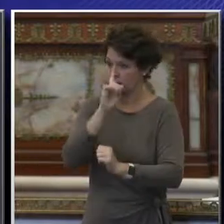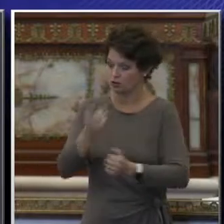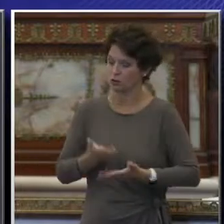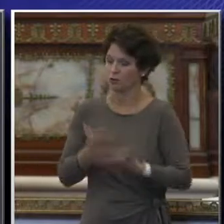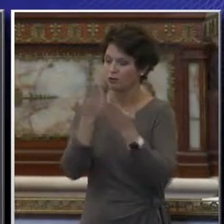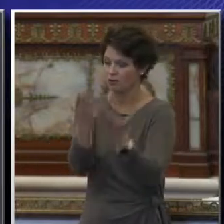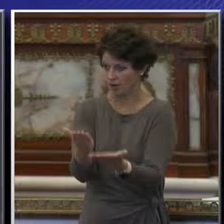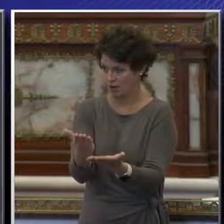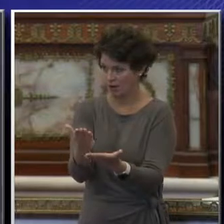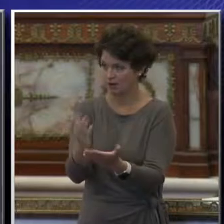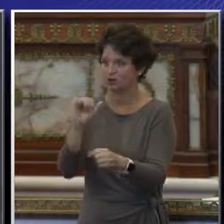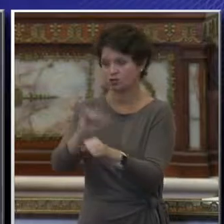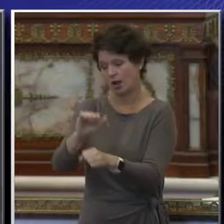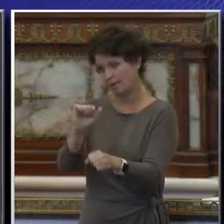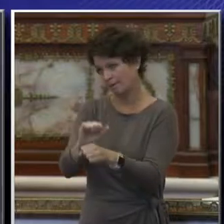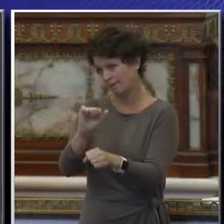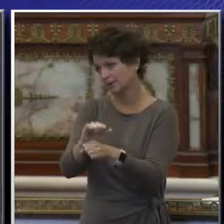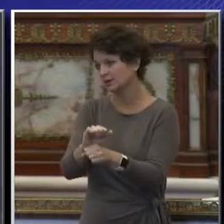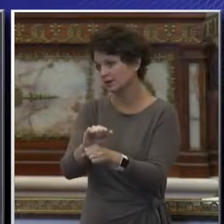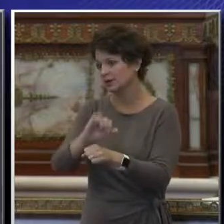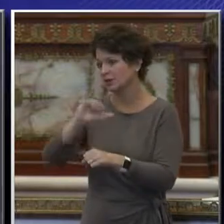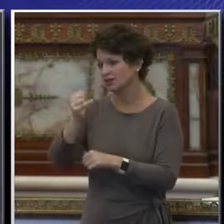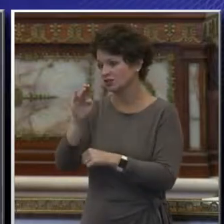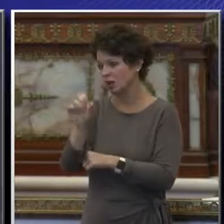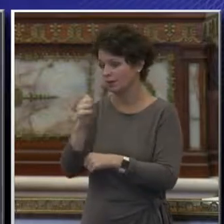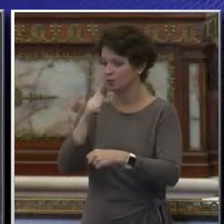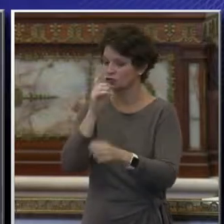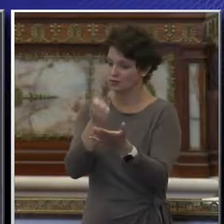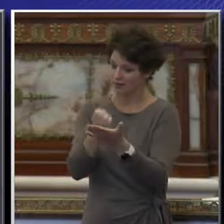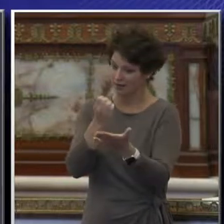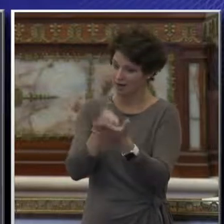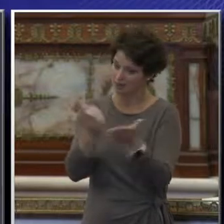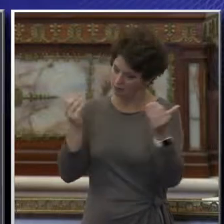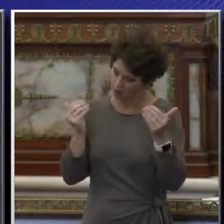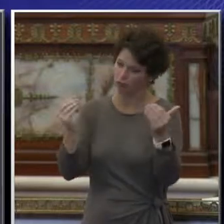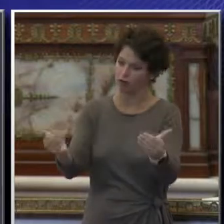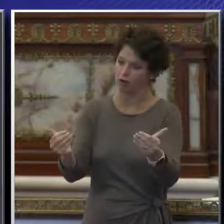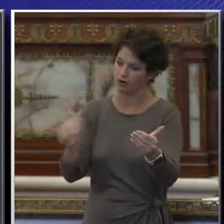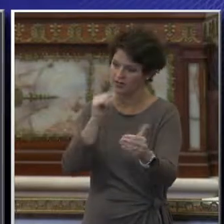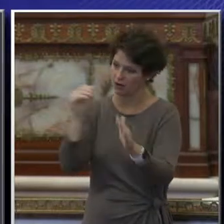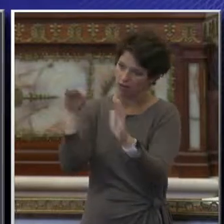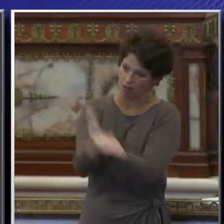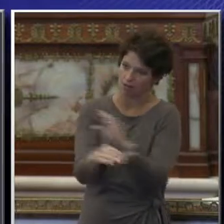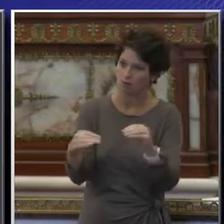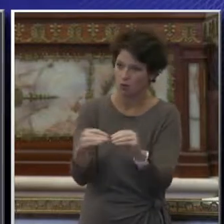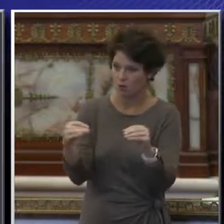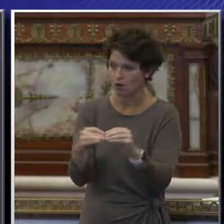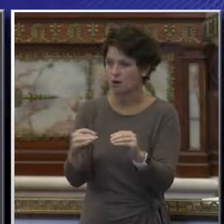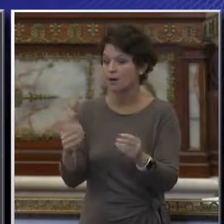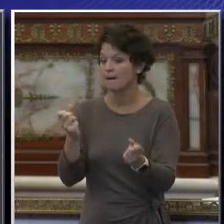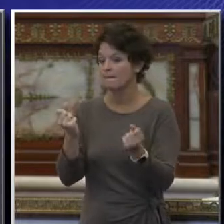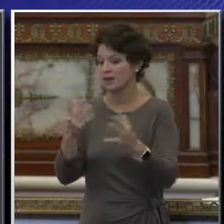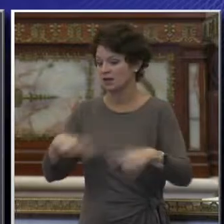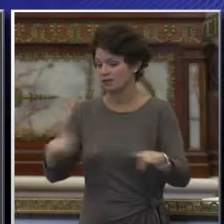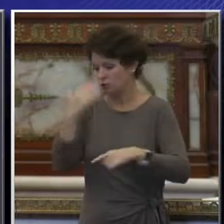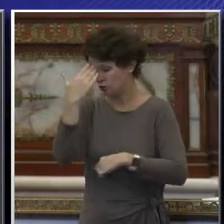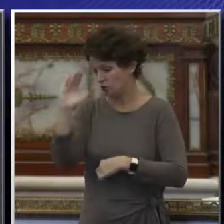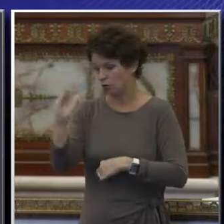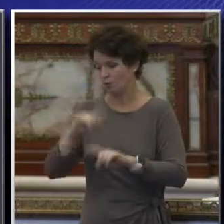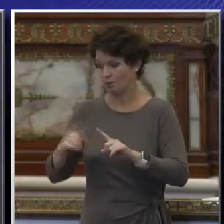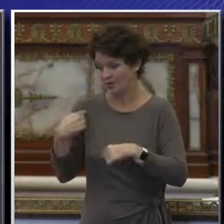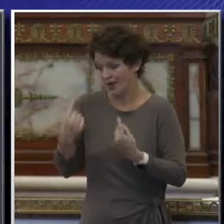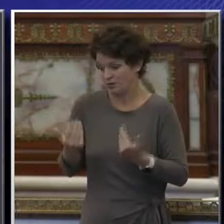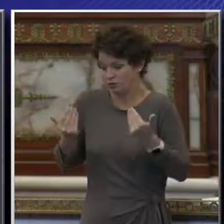providing jobs, making sure that our economy is moving forward. Most of you may not know that recently, just as